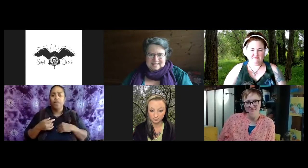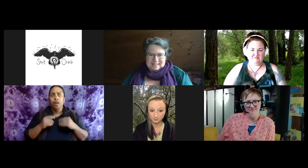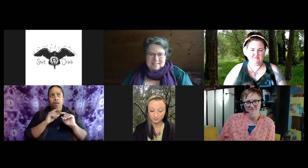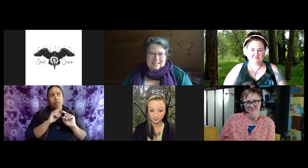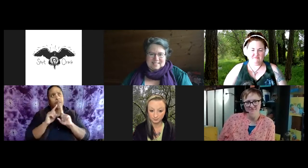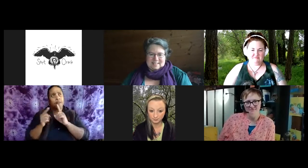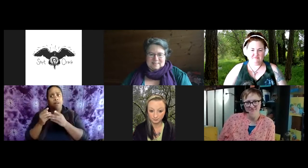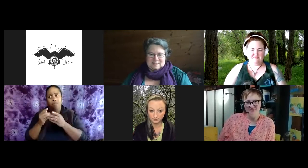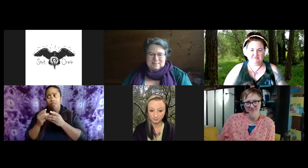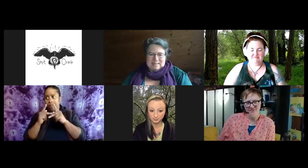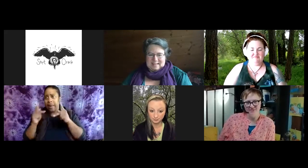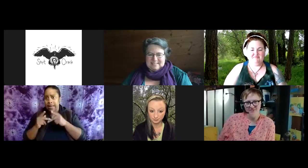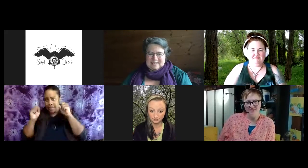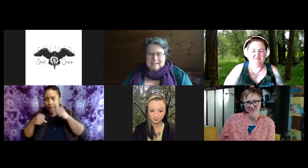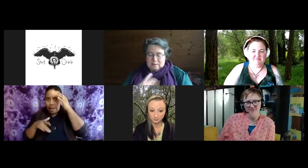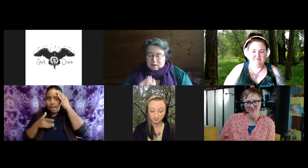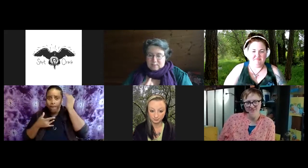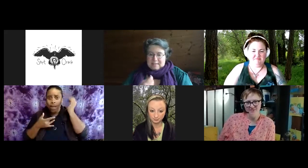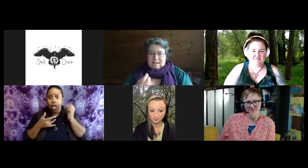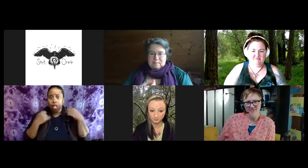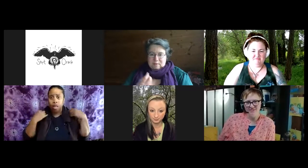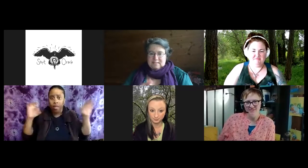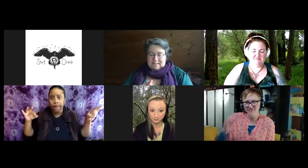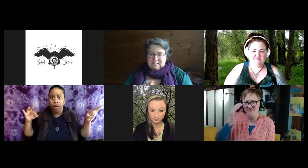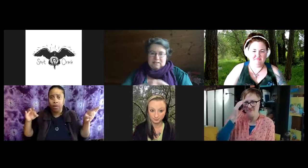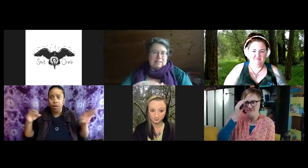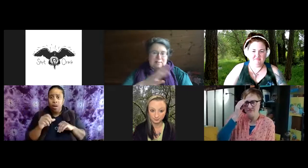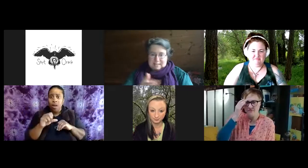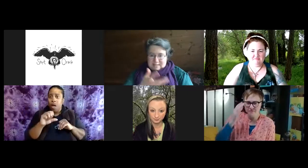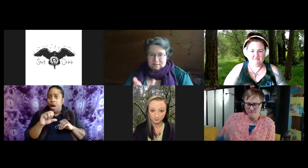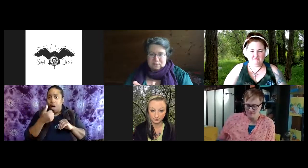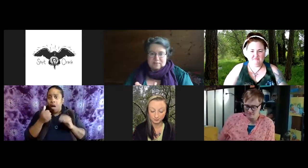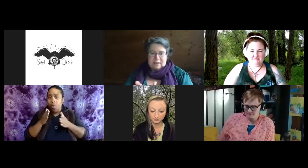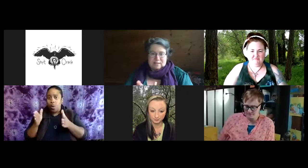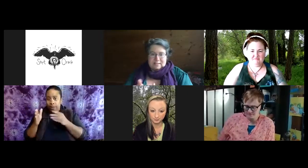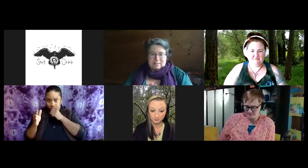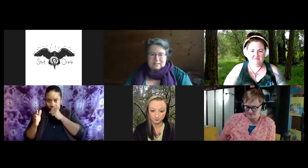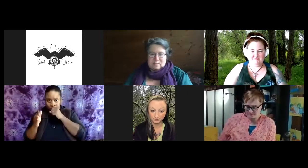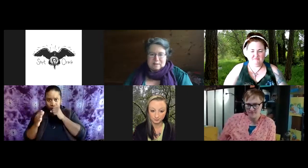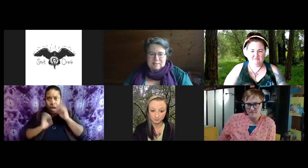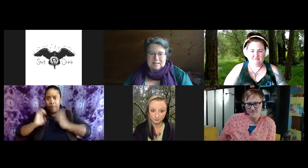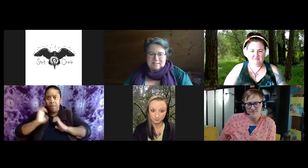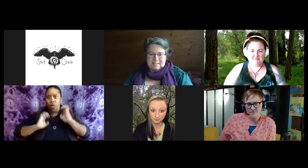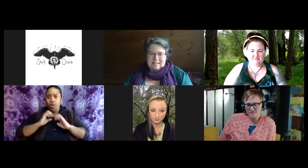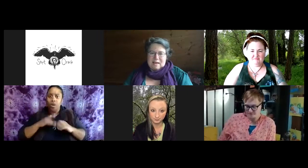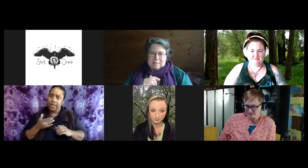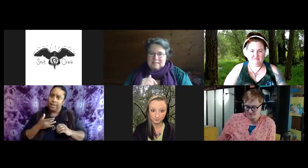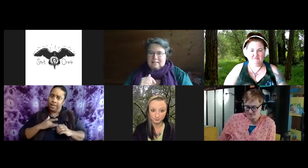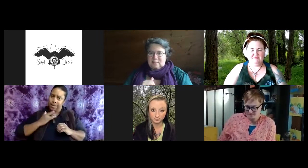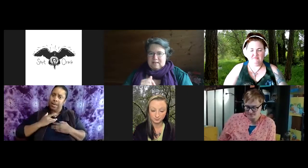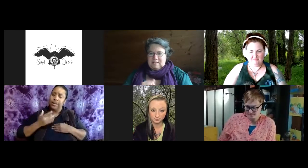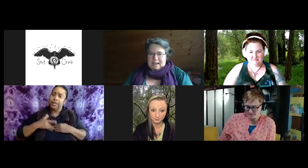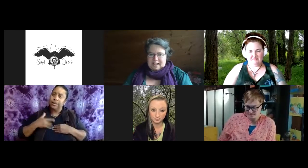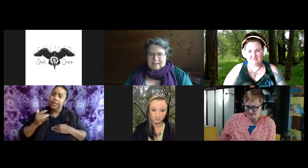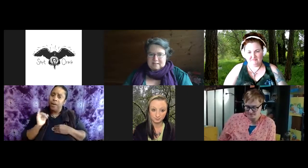that that's there. And yeah, there are other ways that I'm emotionally sensitive. Clearly, I'm sensitive, observing all kinds of things about people and energy. But this